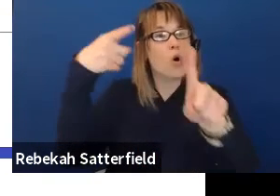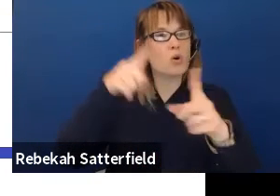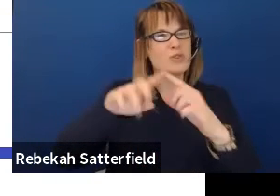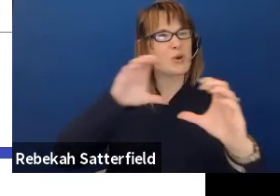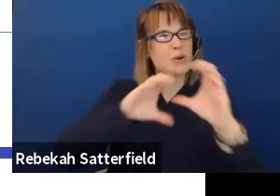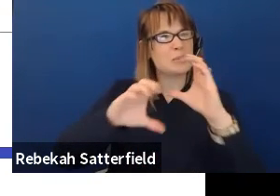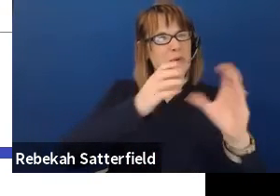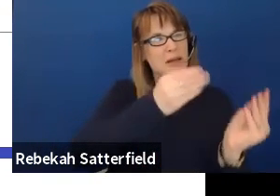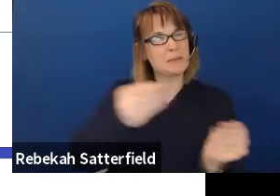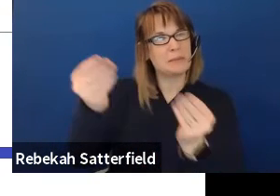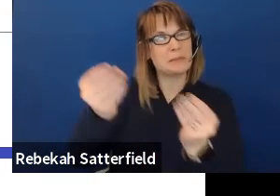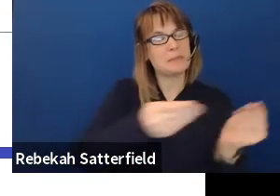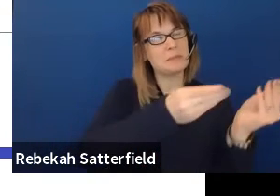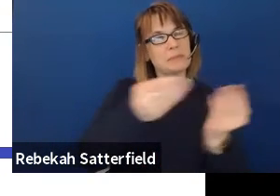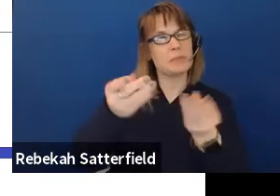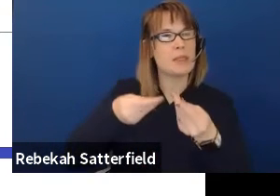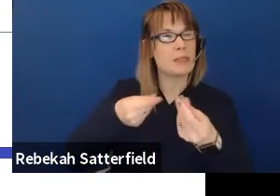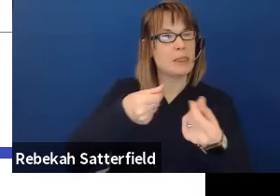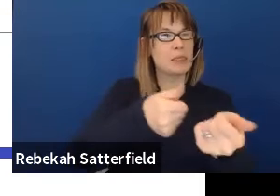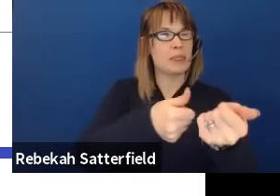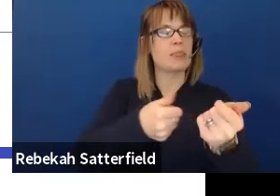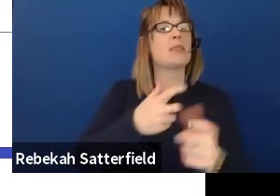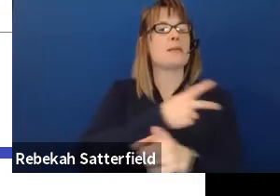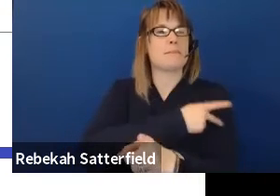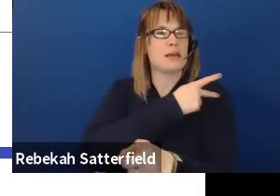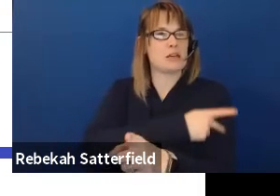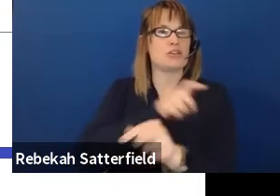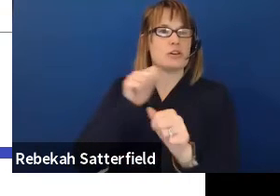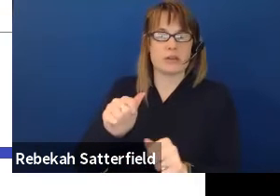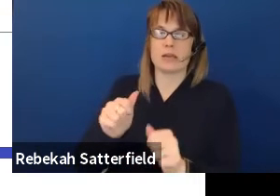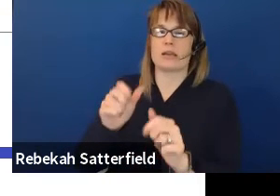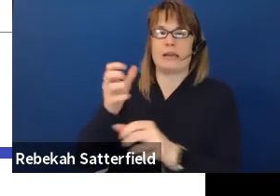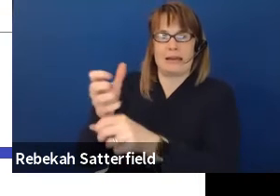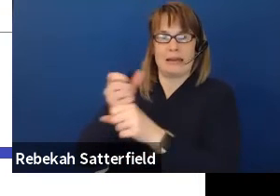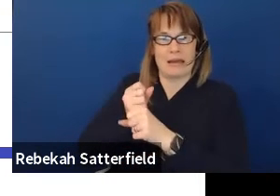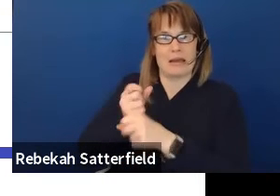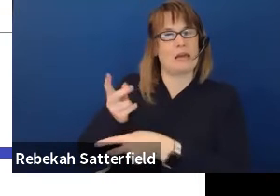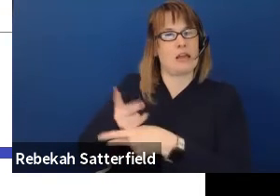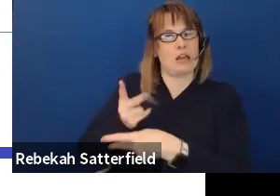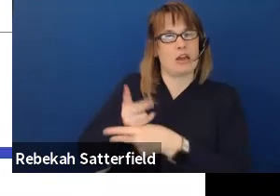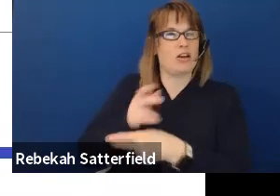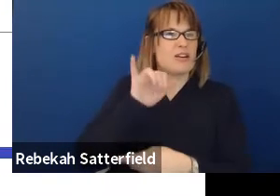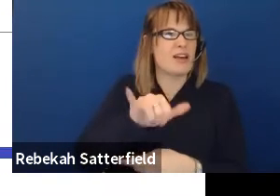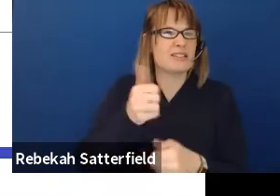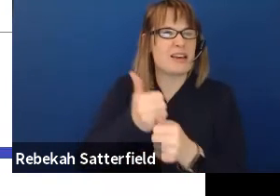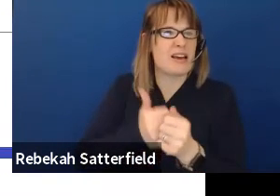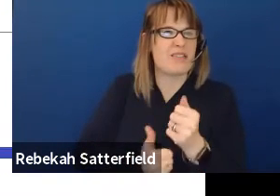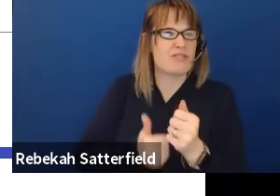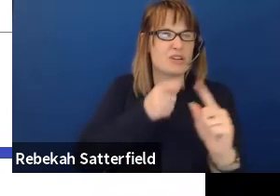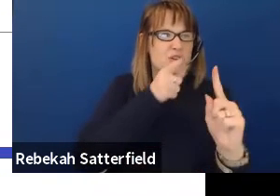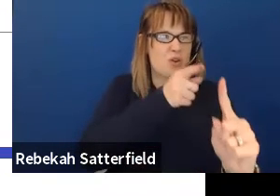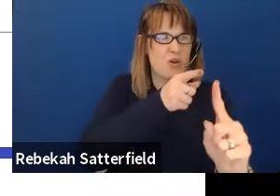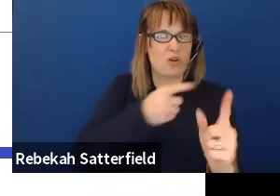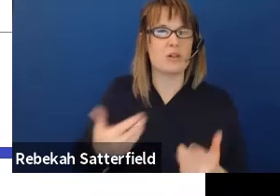the most efficient way possible so that the patient receives the care they need, which is the goal of every provider, whether